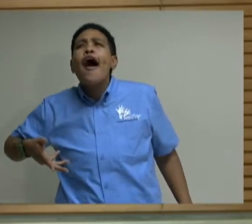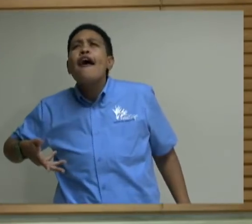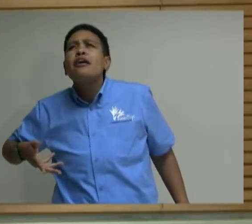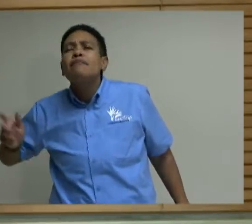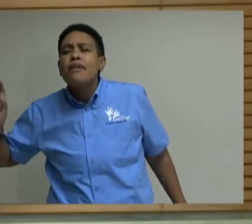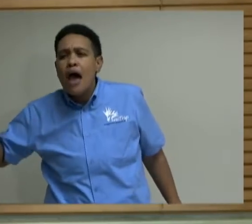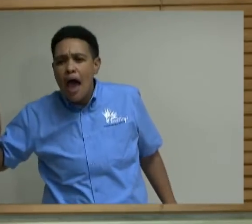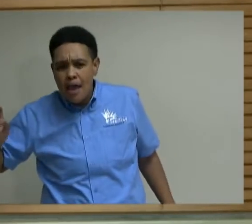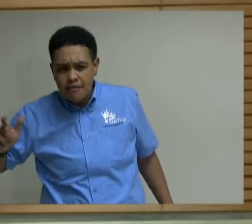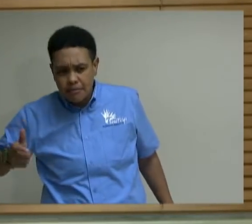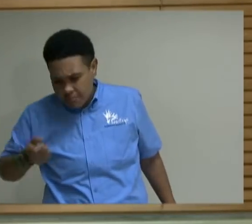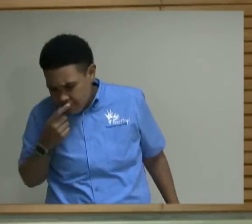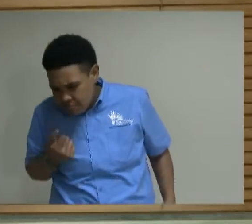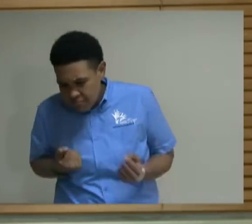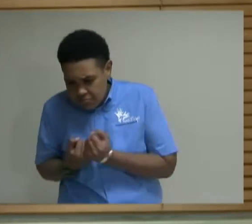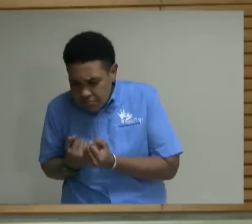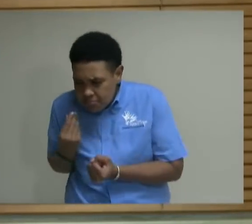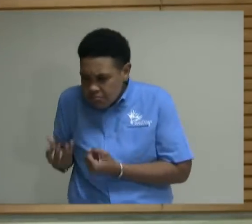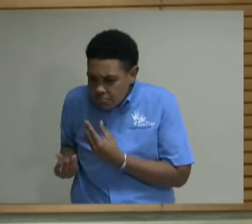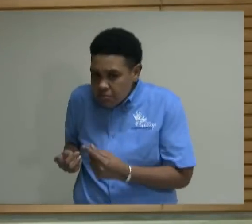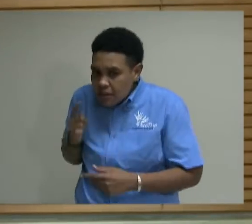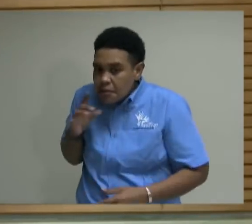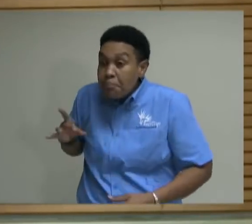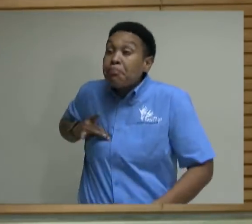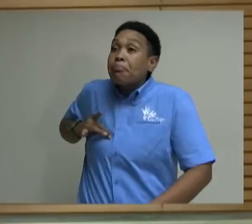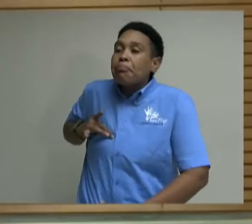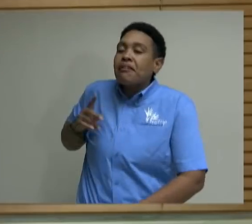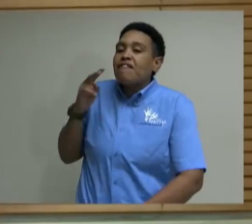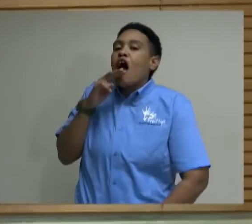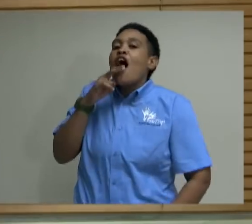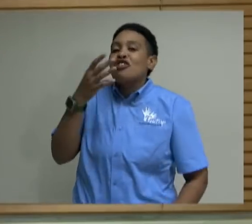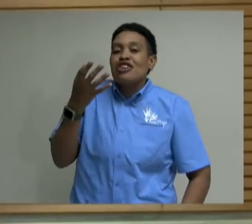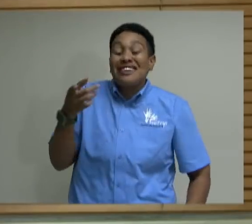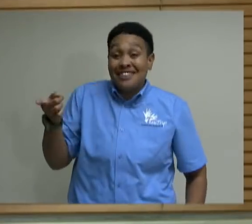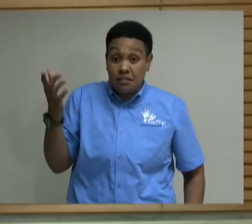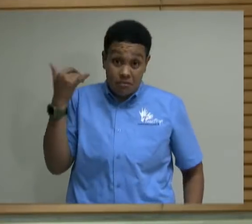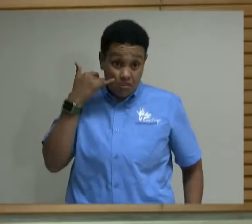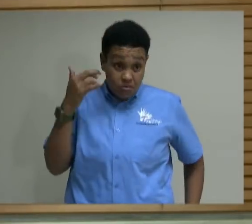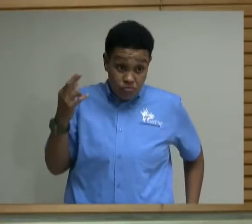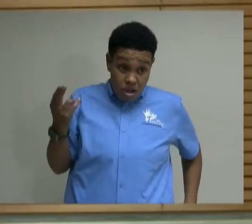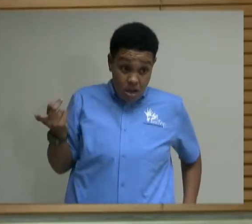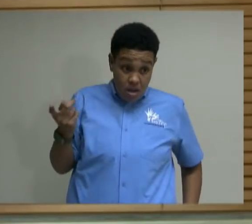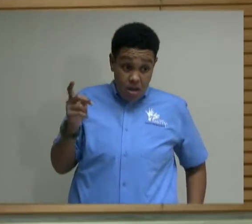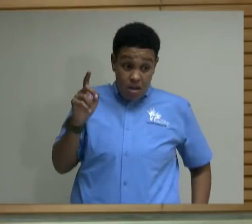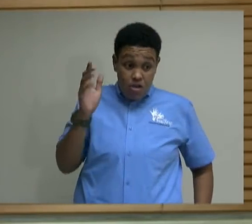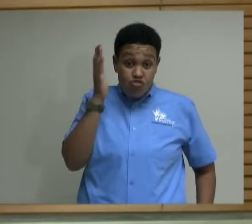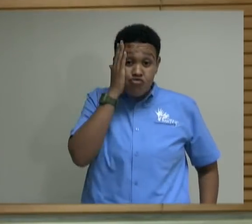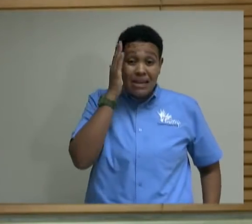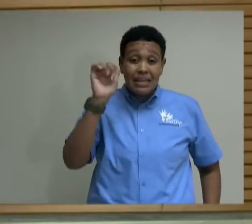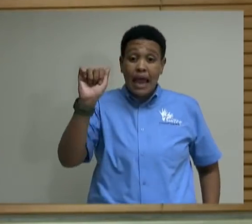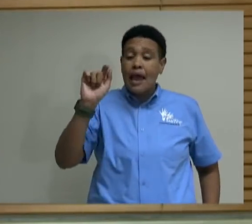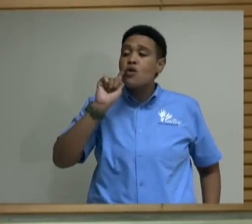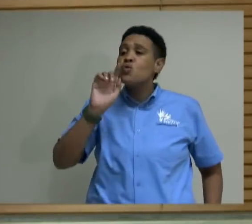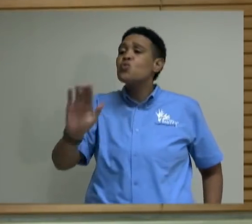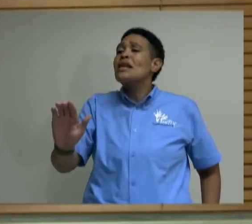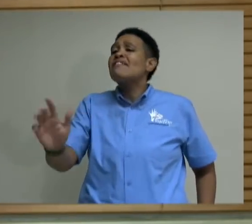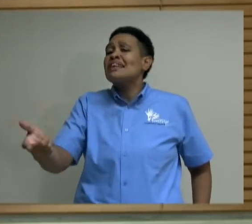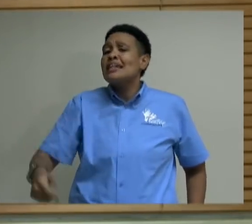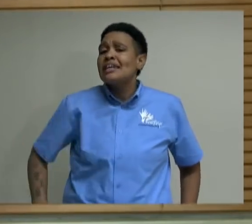be treated, having picked up the virus. Is she online? Resident A, good evening to